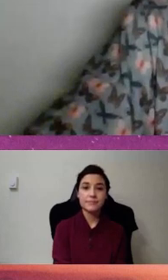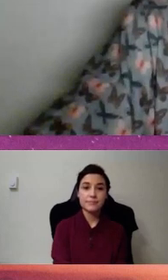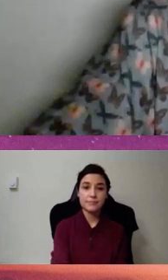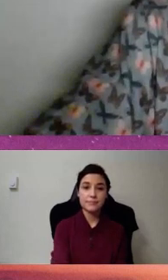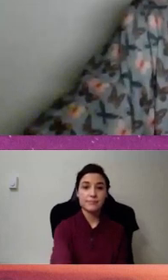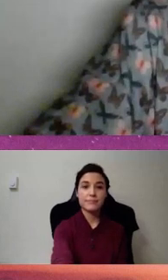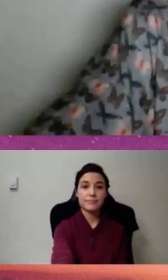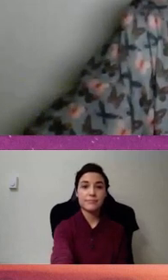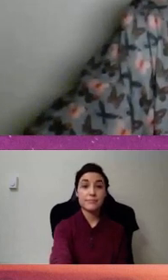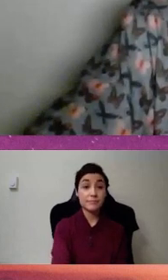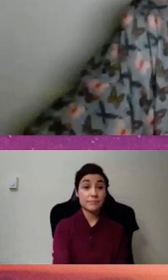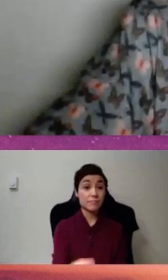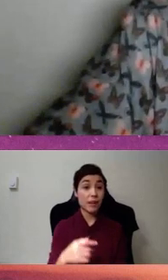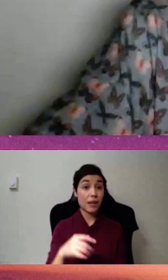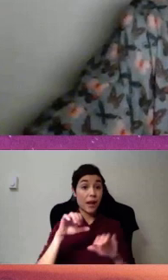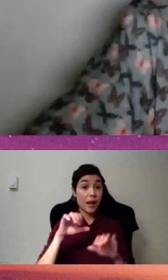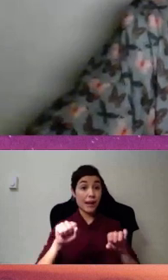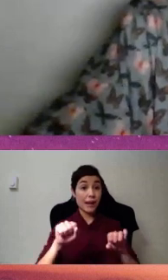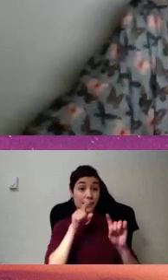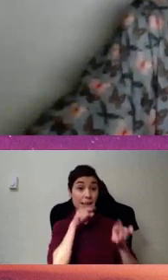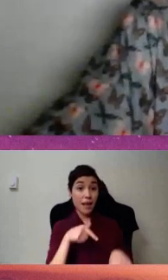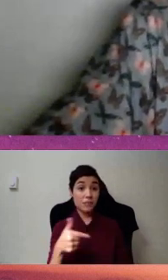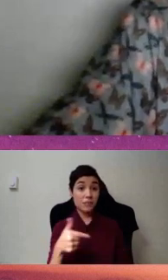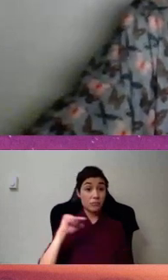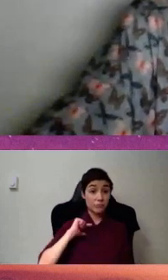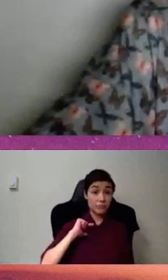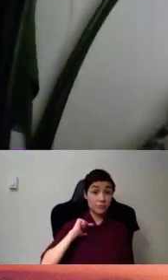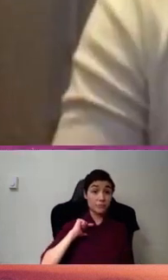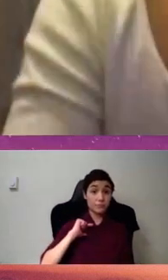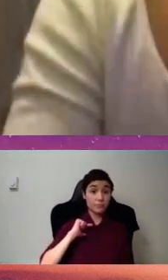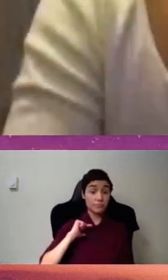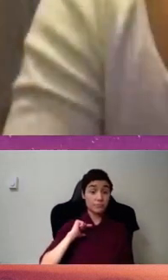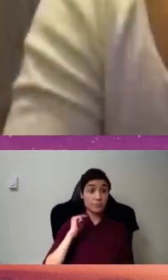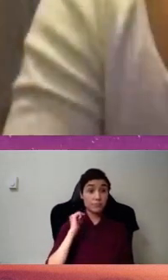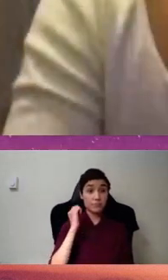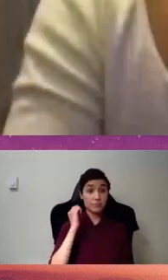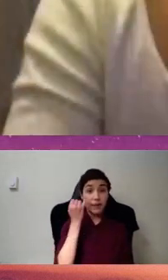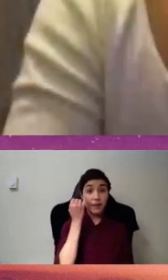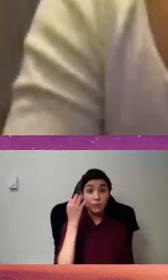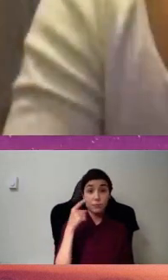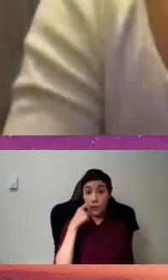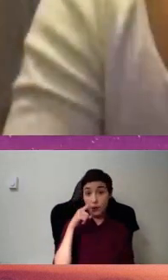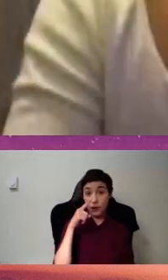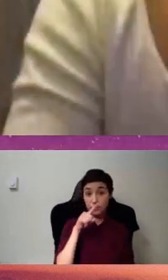I can answer next. That's all right.